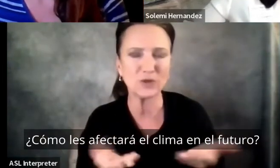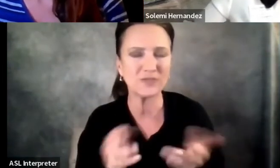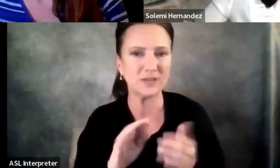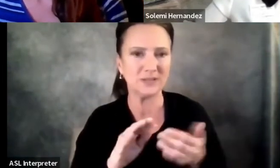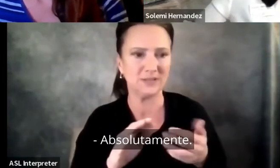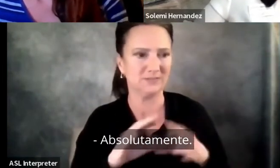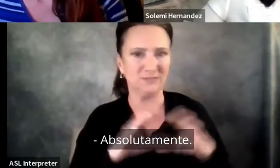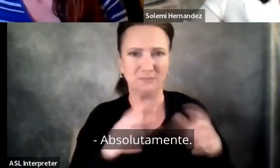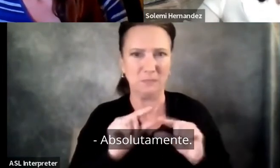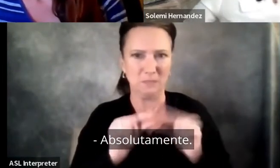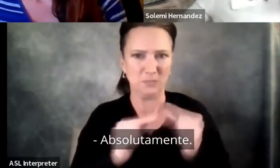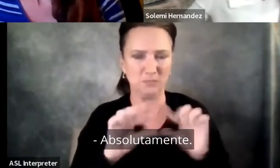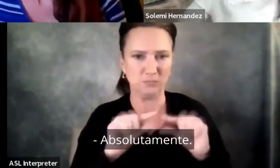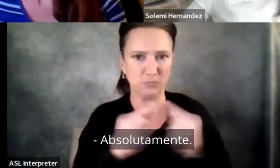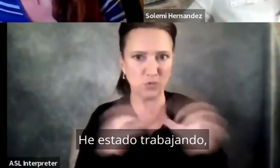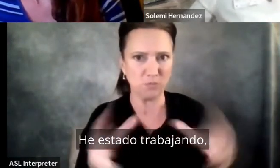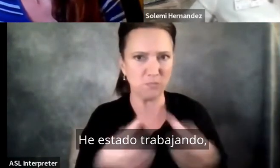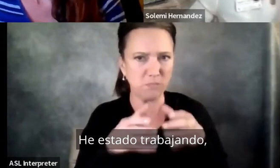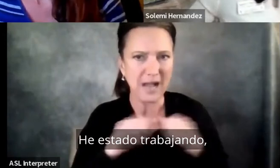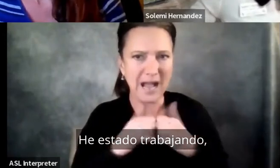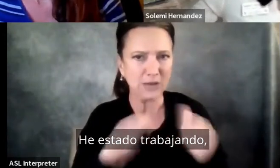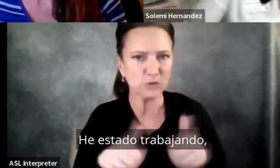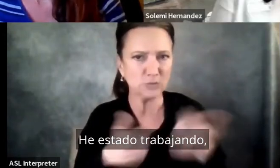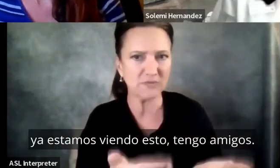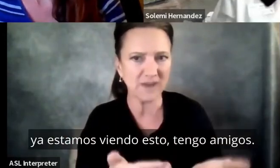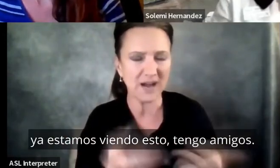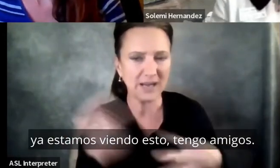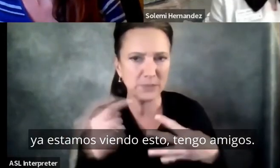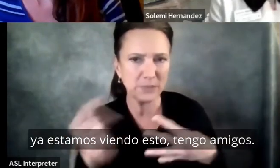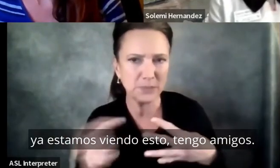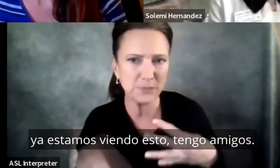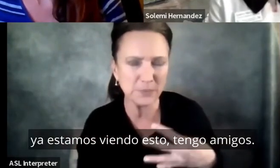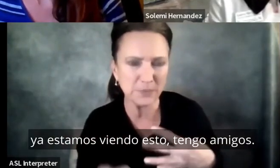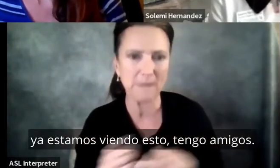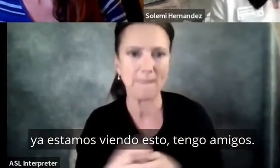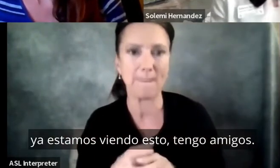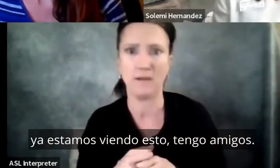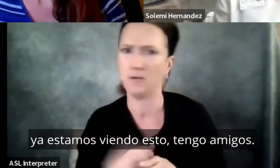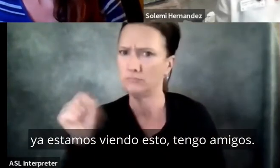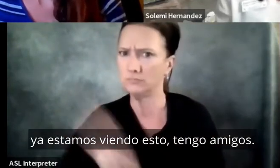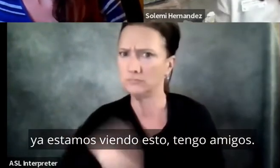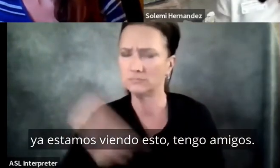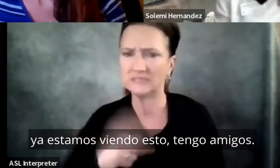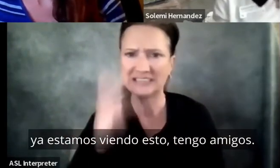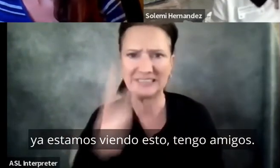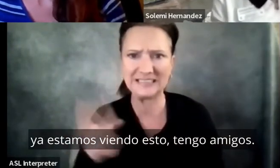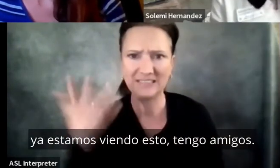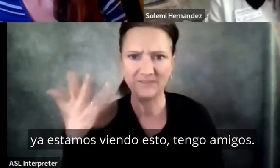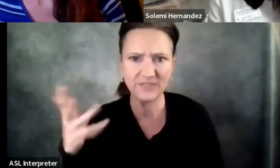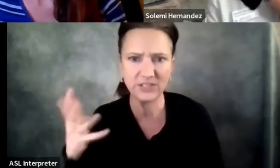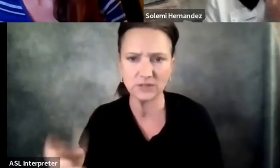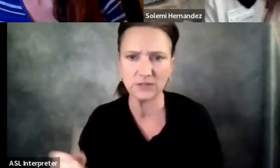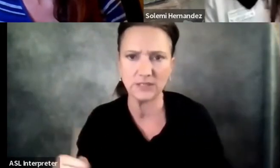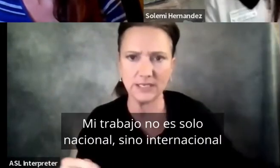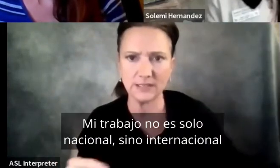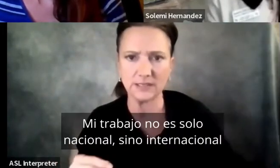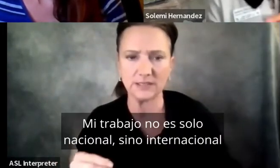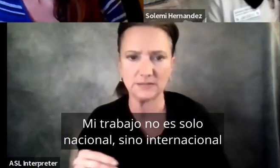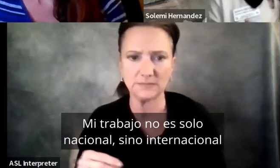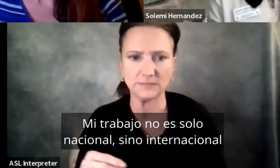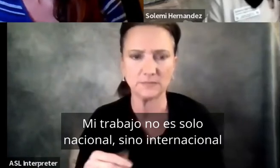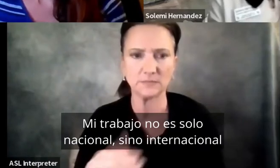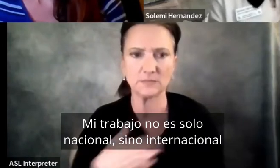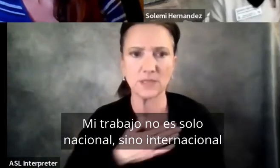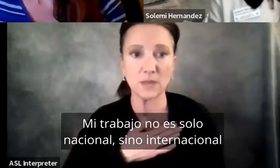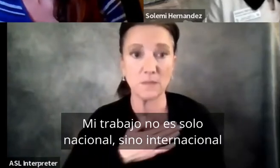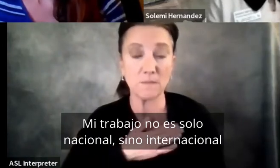future? Absolutely. You know, I've been working, we already seen this, you know, I have friends, you know, my work is